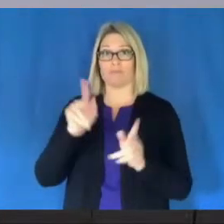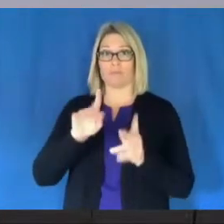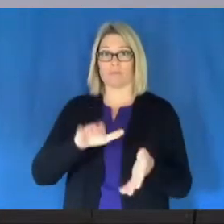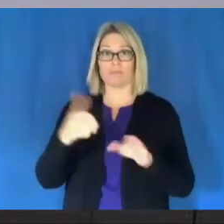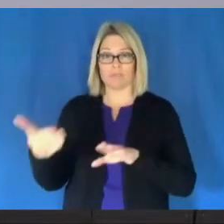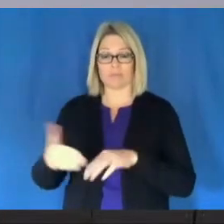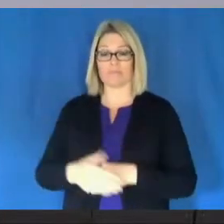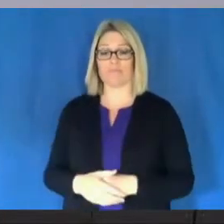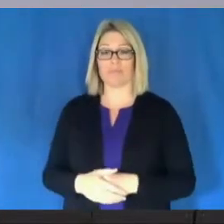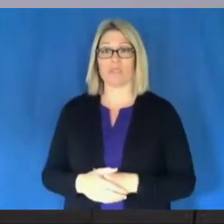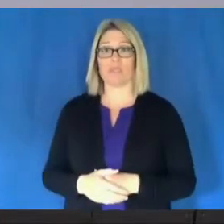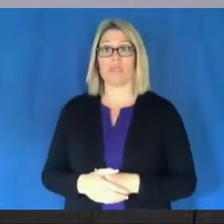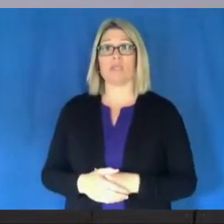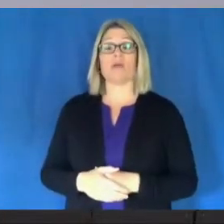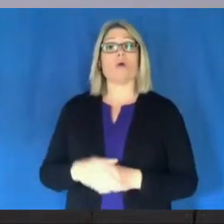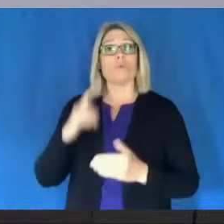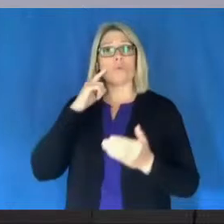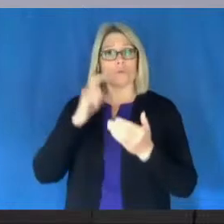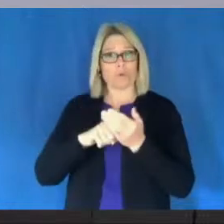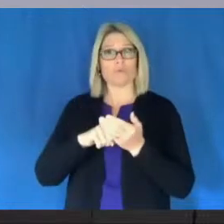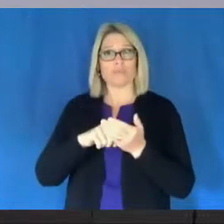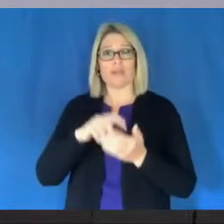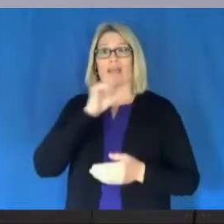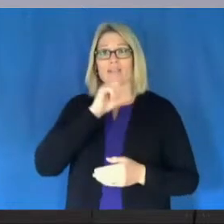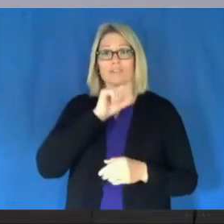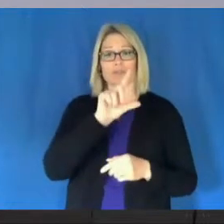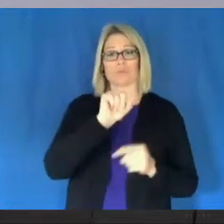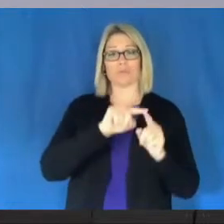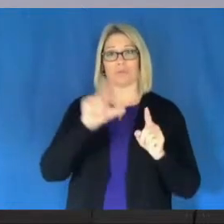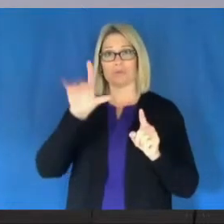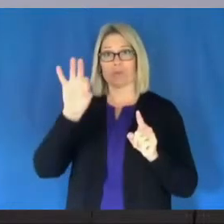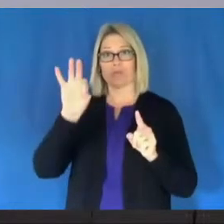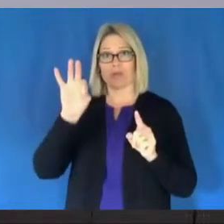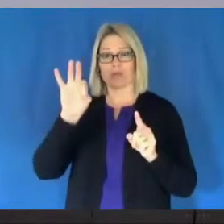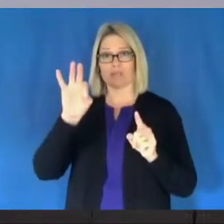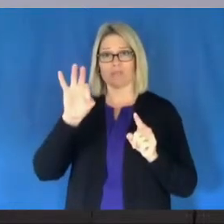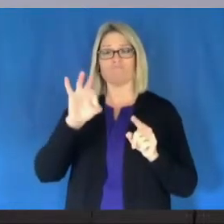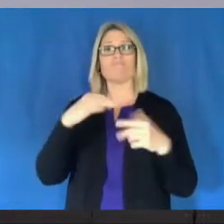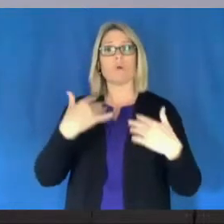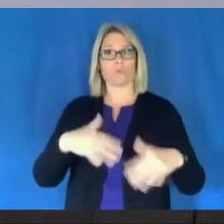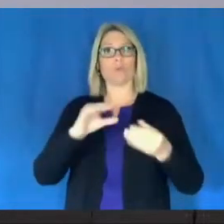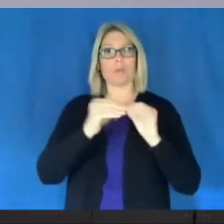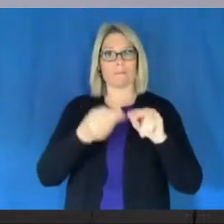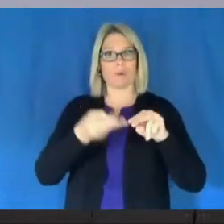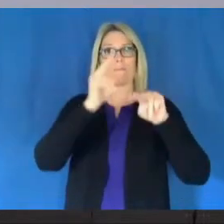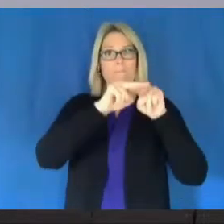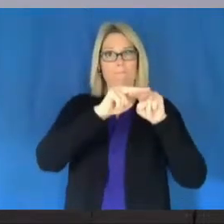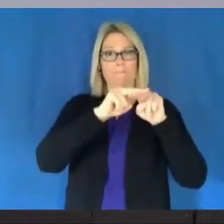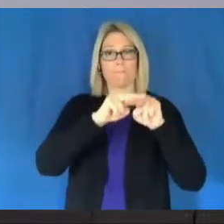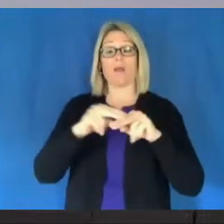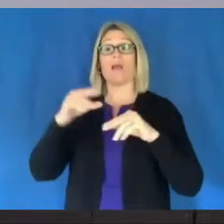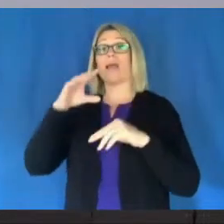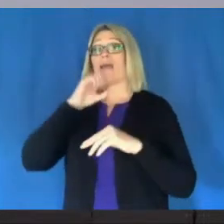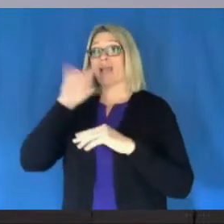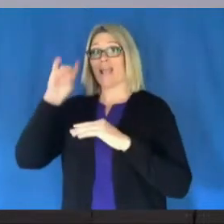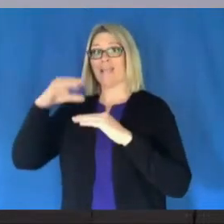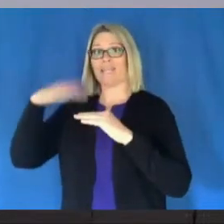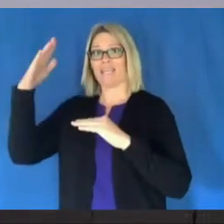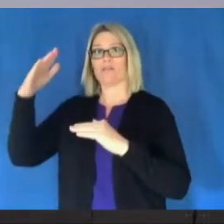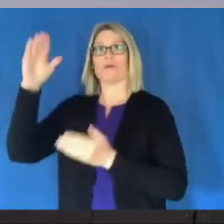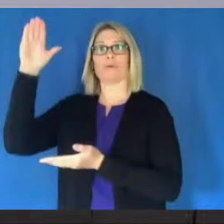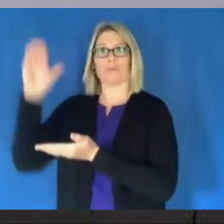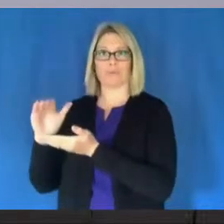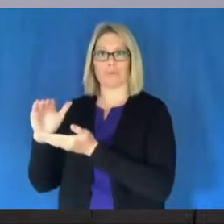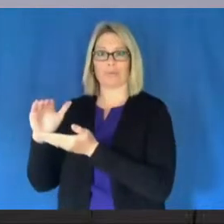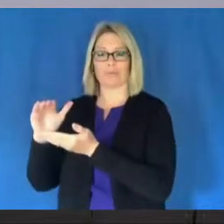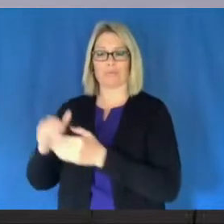to be highest among those aged 20 to 29 and lowest among people over the age of 80. As many provinces are